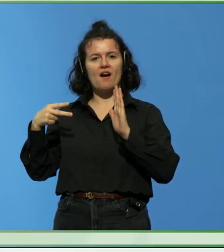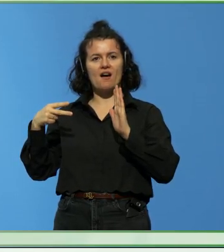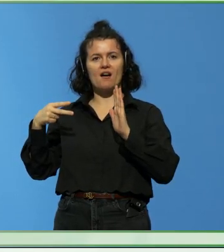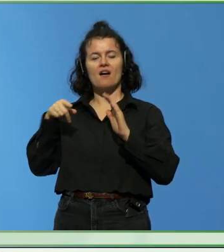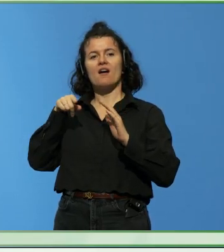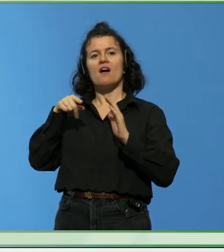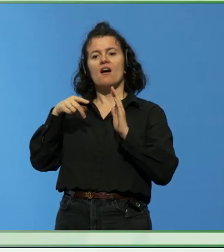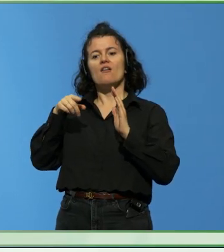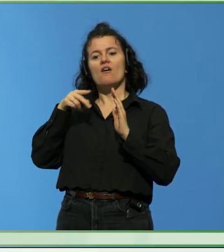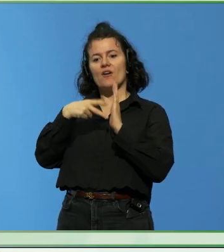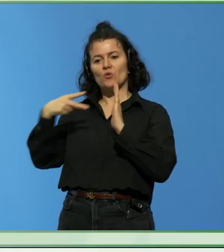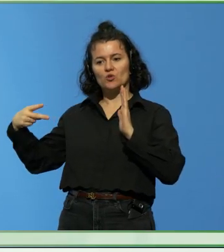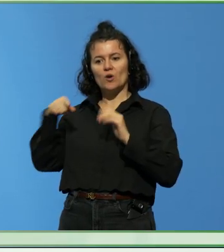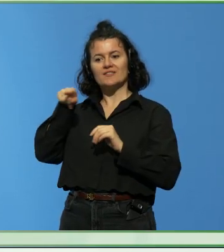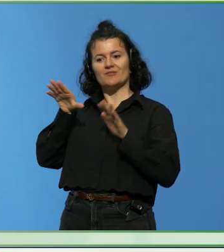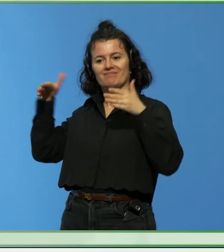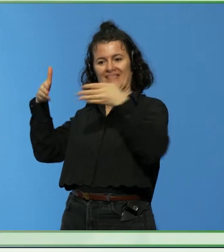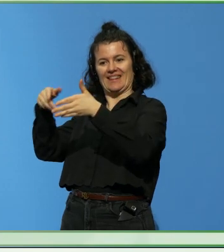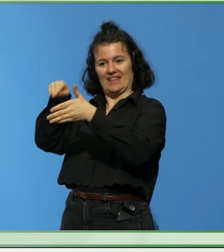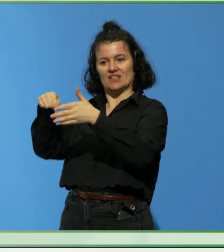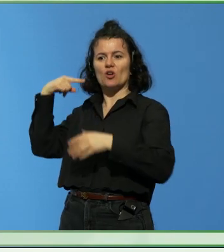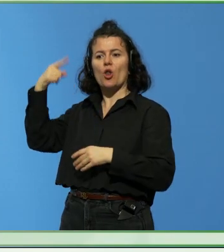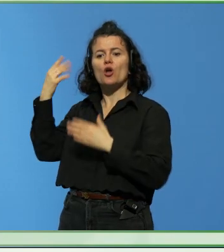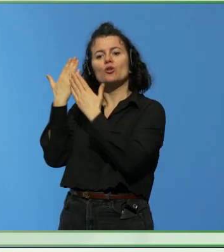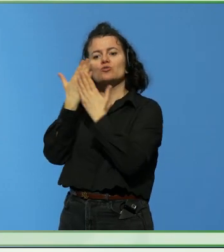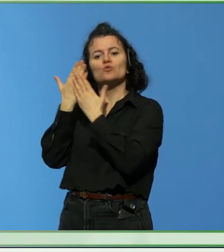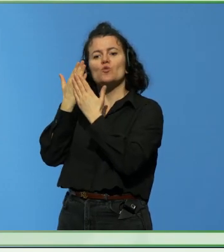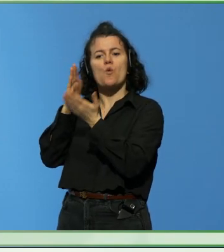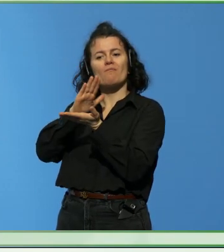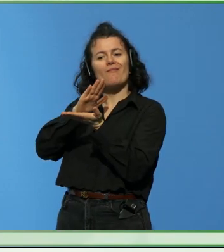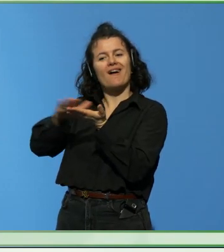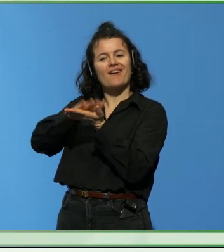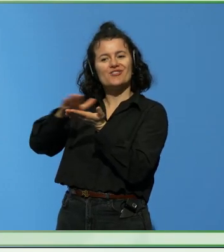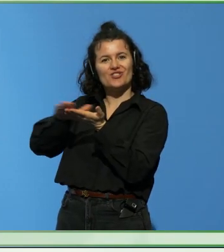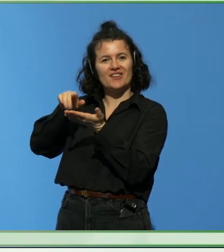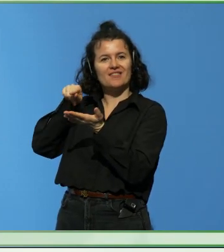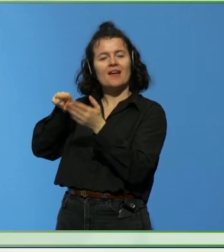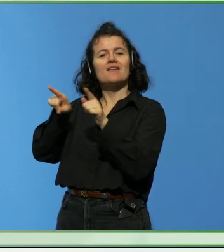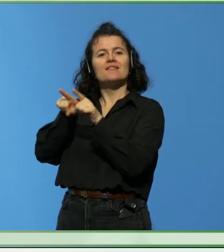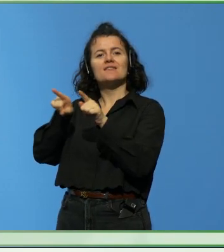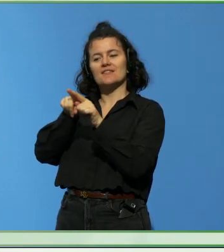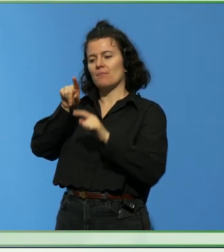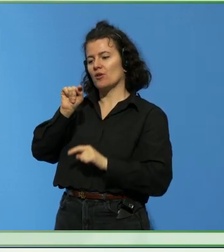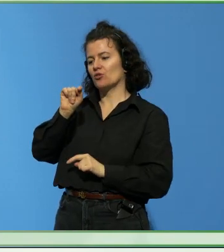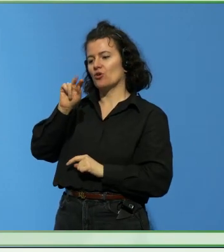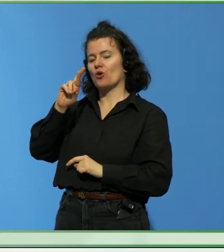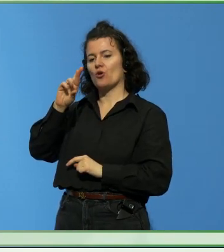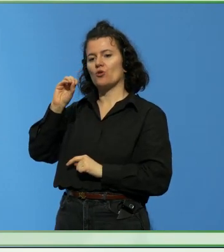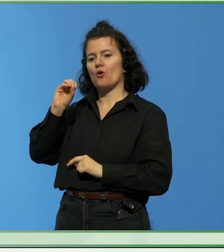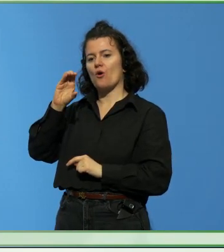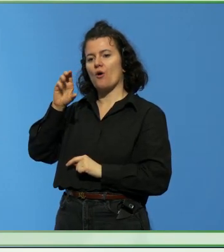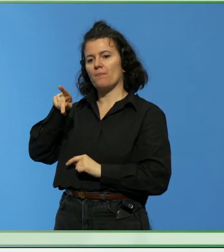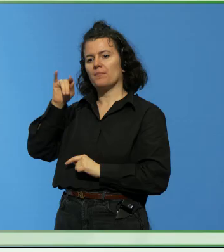the London School of Hygiene and Tropical Medicine, one of the world's leading public health universities, and World Vision, a